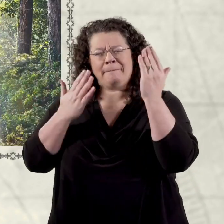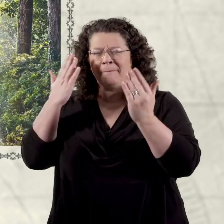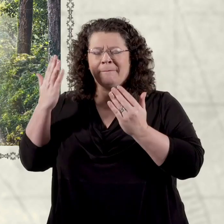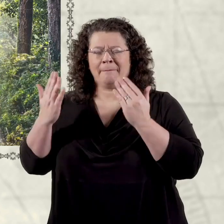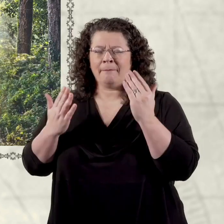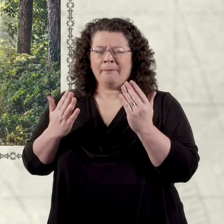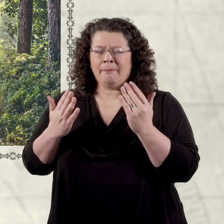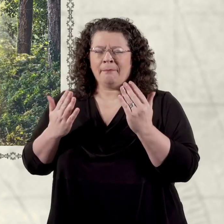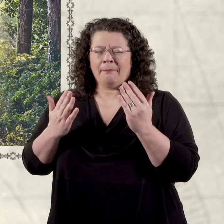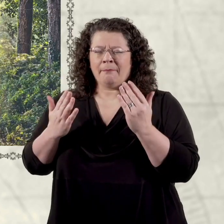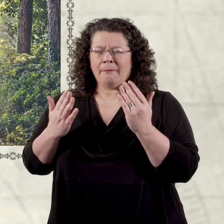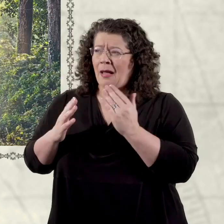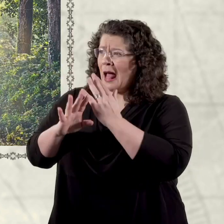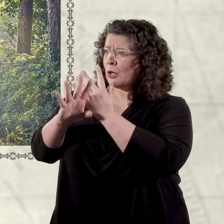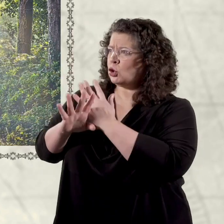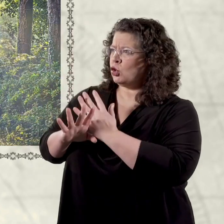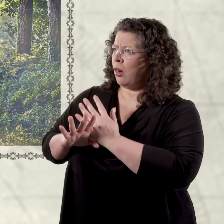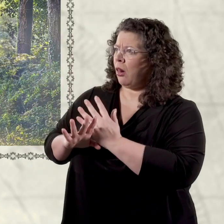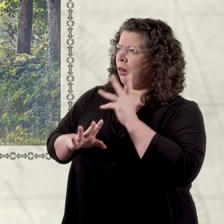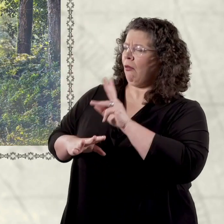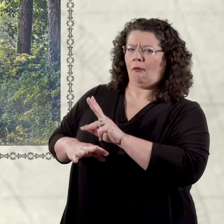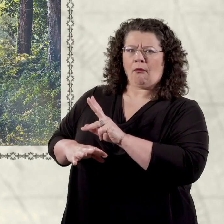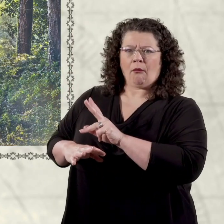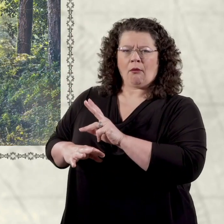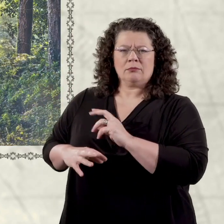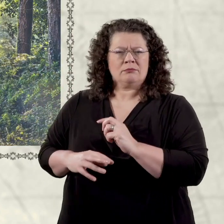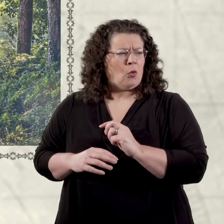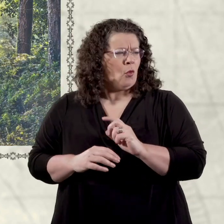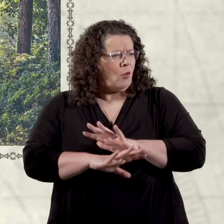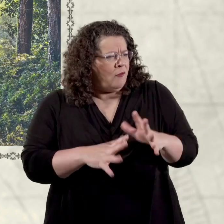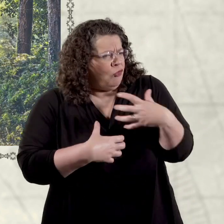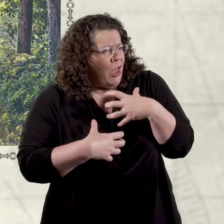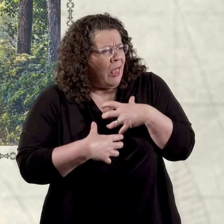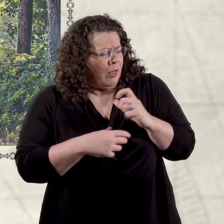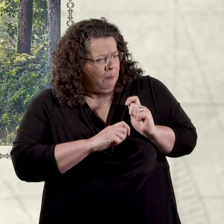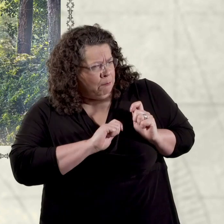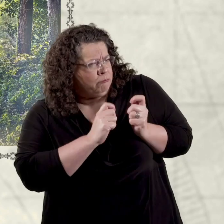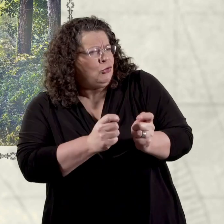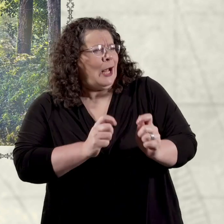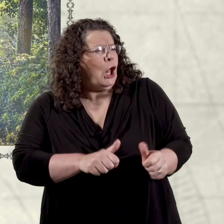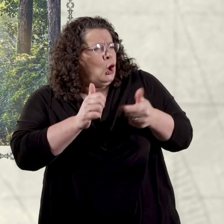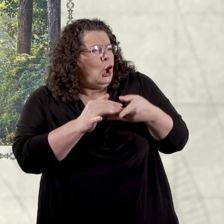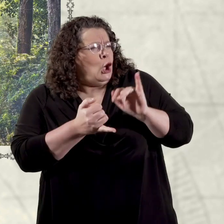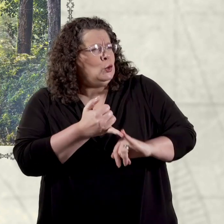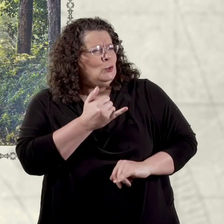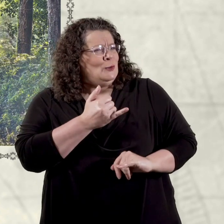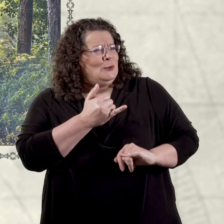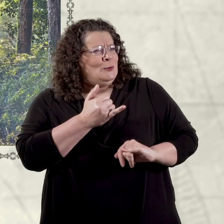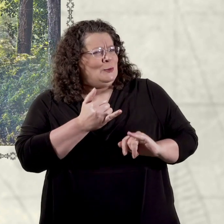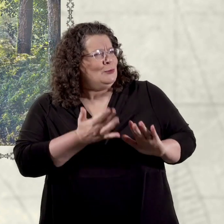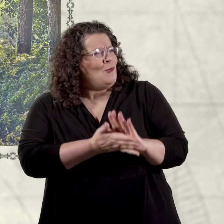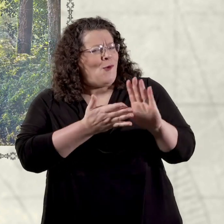And an angel appeared. Fear not, for behold, I bring you good tidings of great